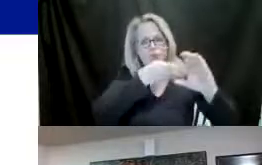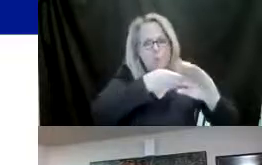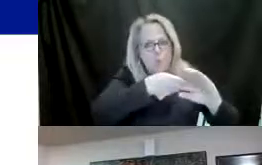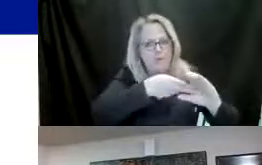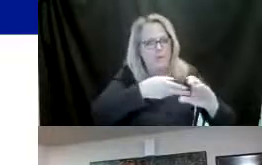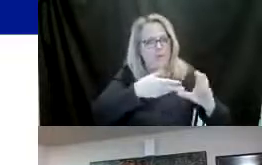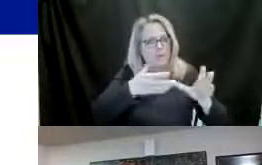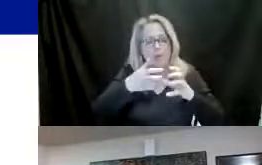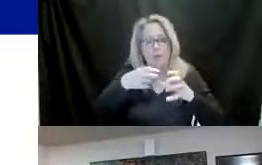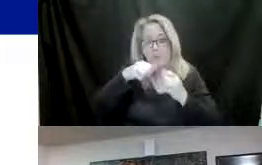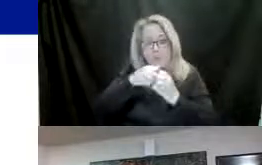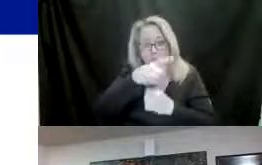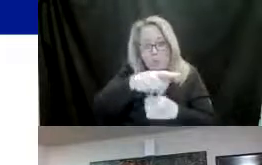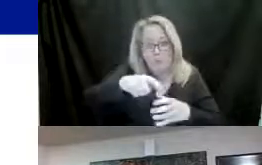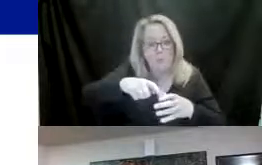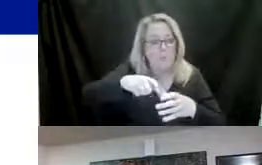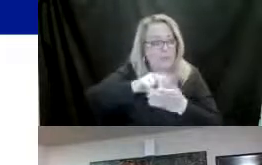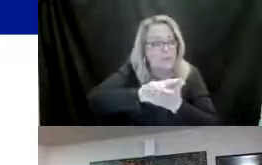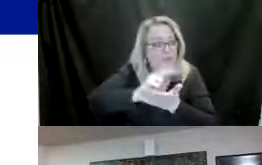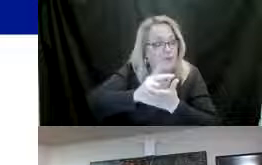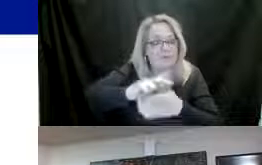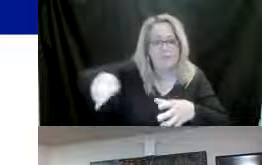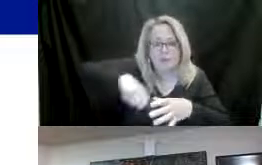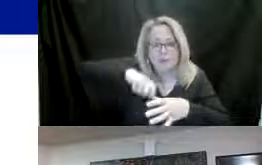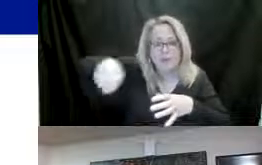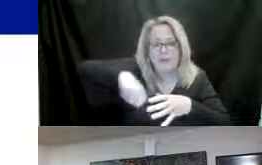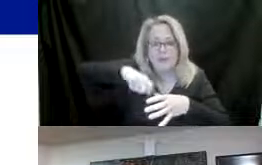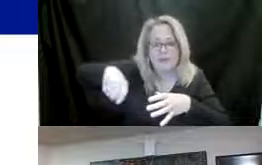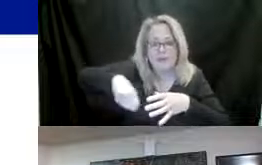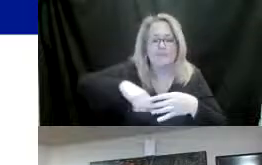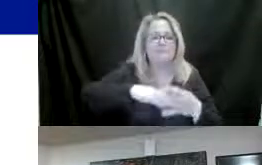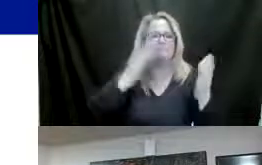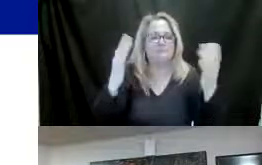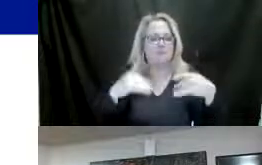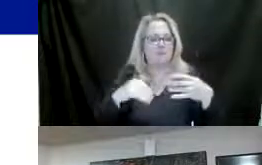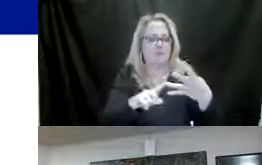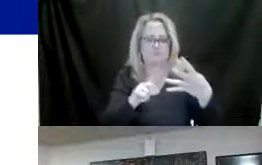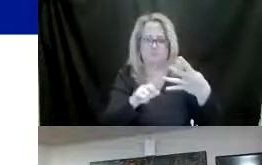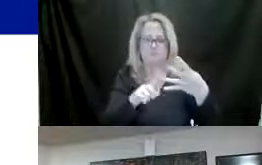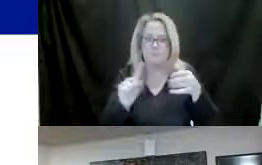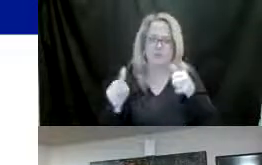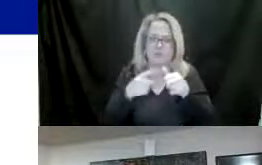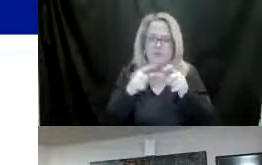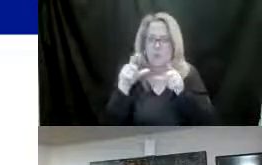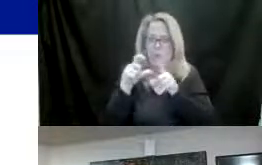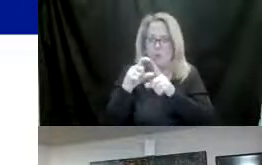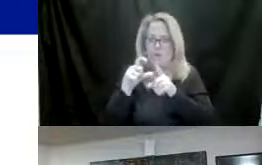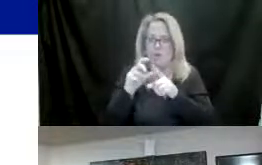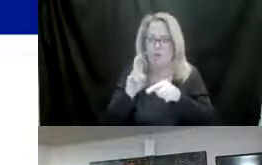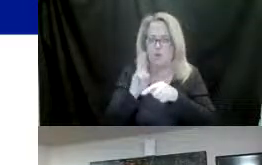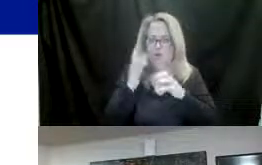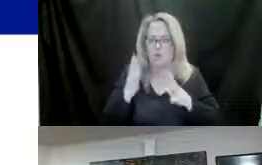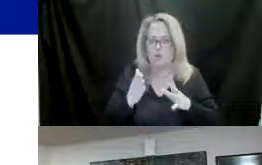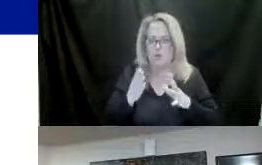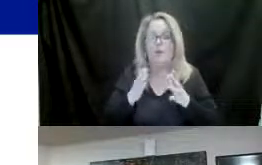in the kitchen stirring things with you. The third stage is first word users, and that is beginning to